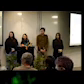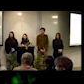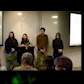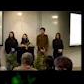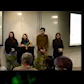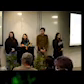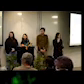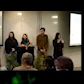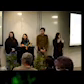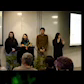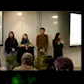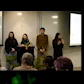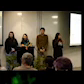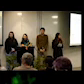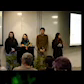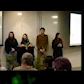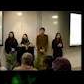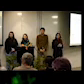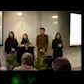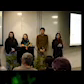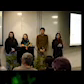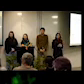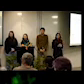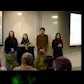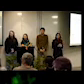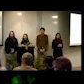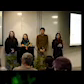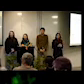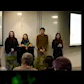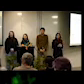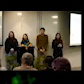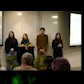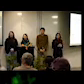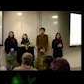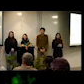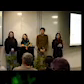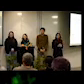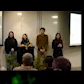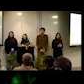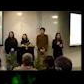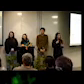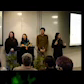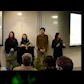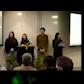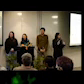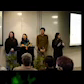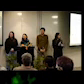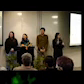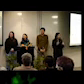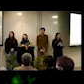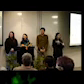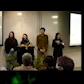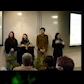Hello, thank you for your presentation. Since you tricked us all here on the premise of knitting, is there any link